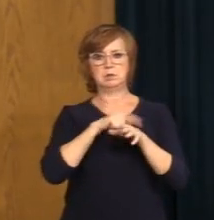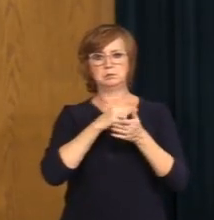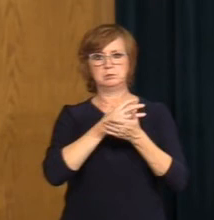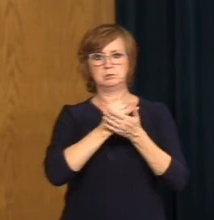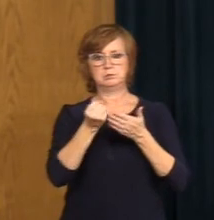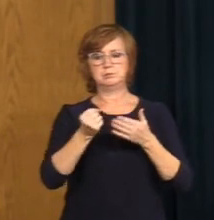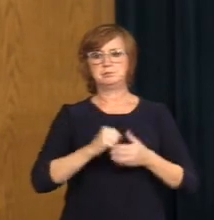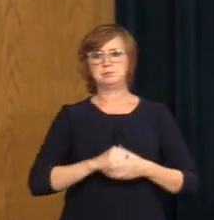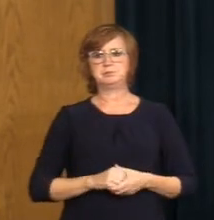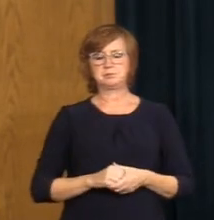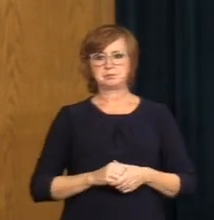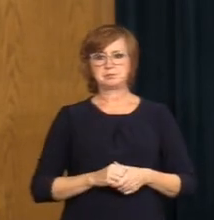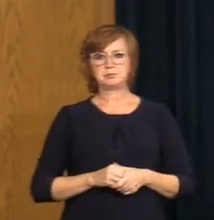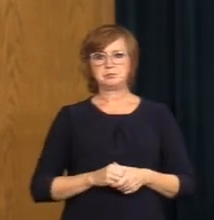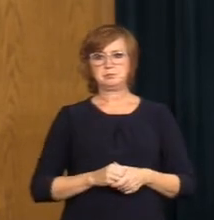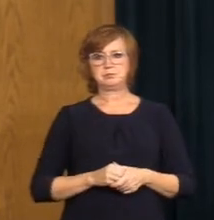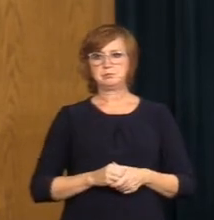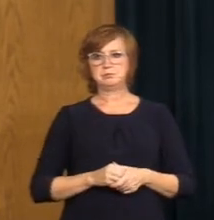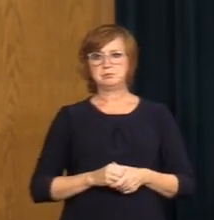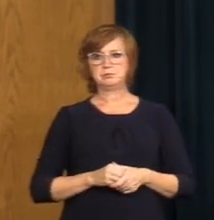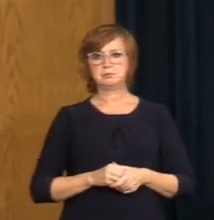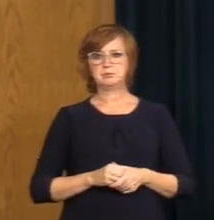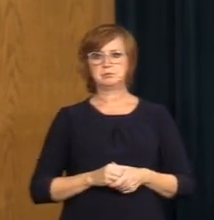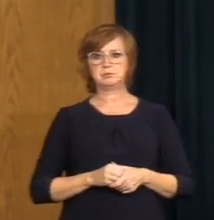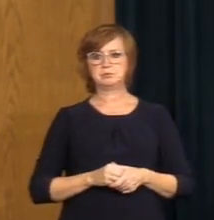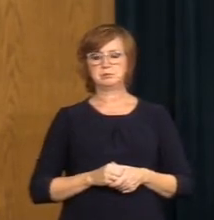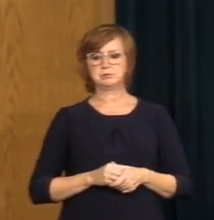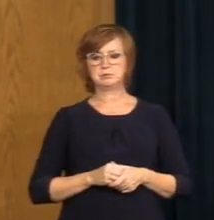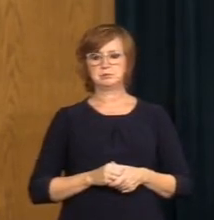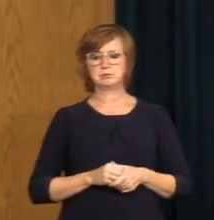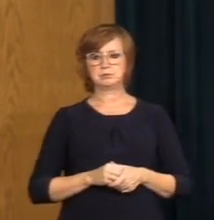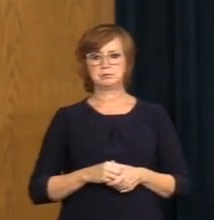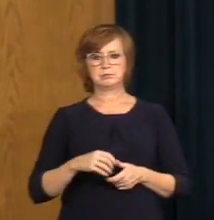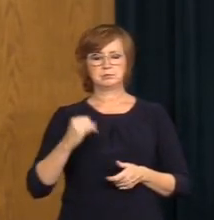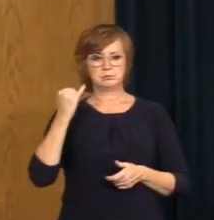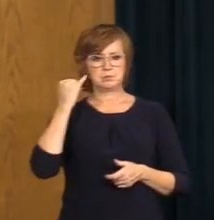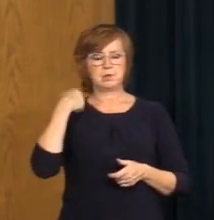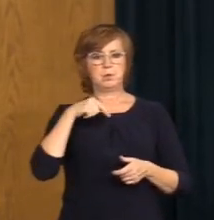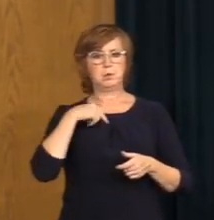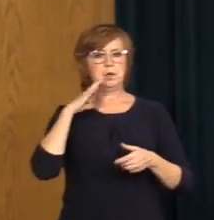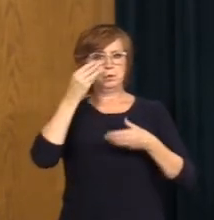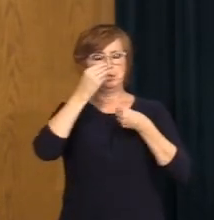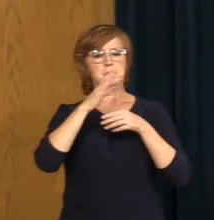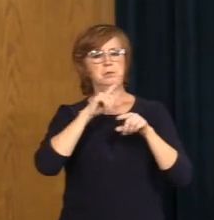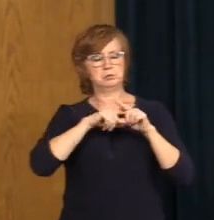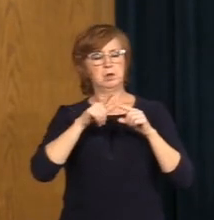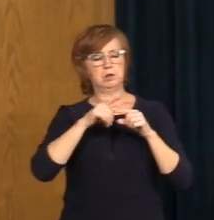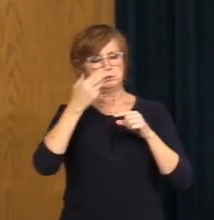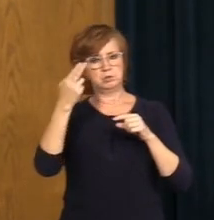today. We will send a media advisory if there's additional opportunities, but otherwise next